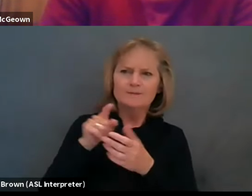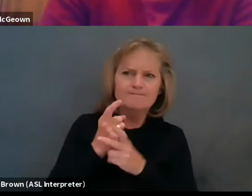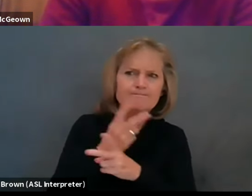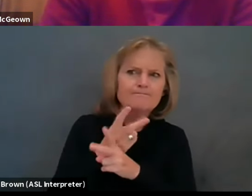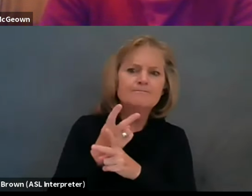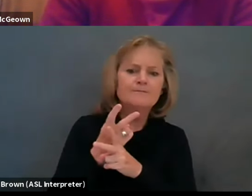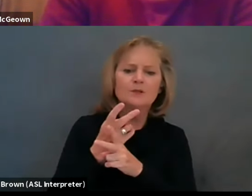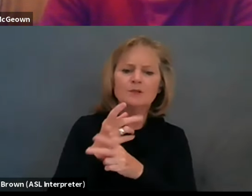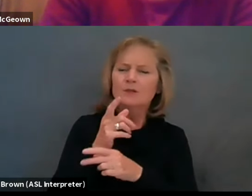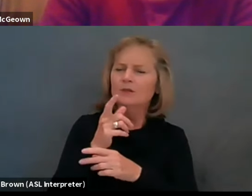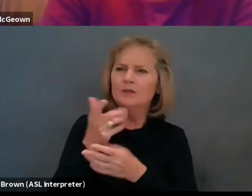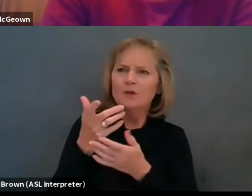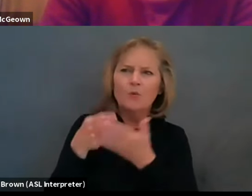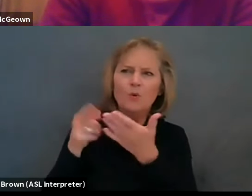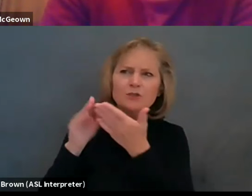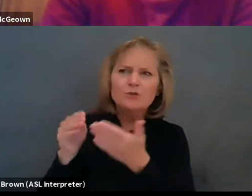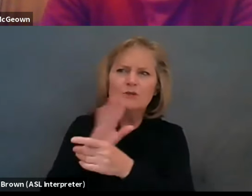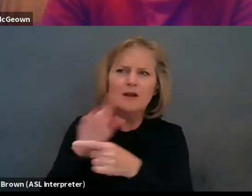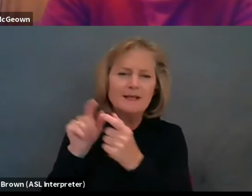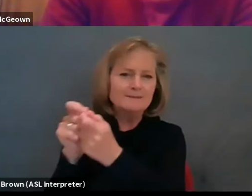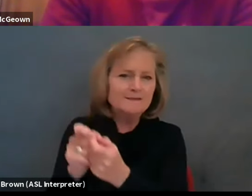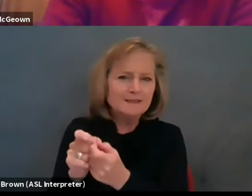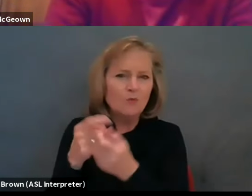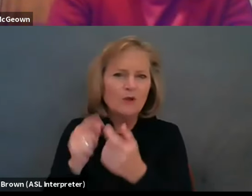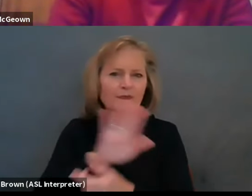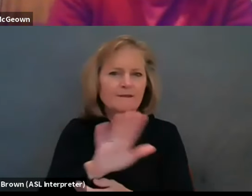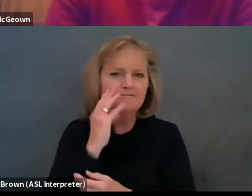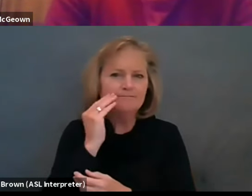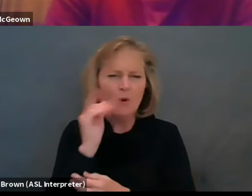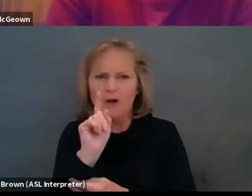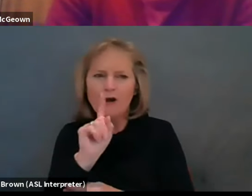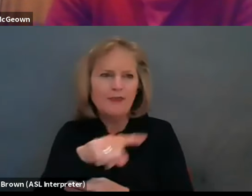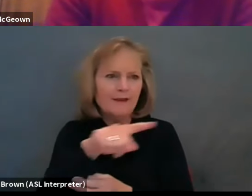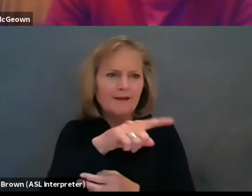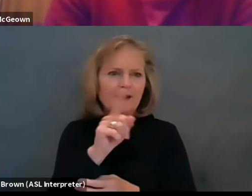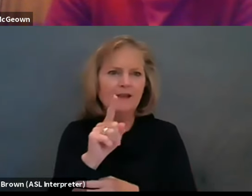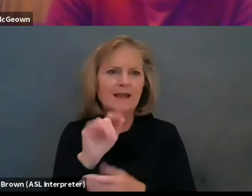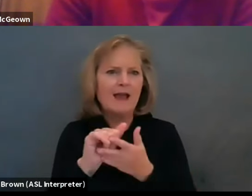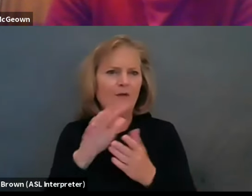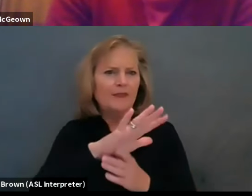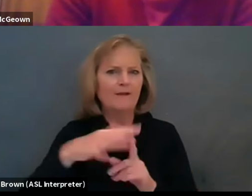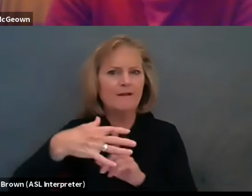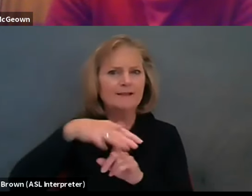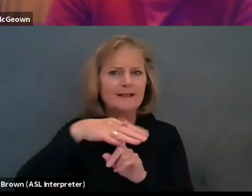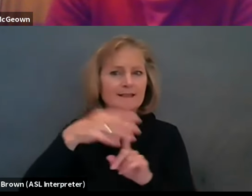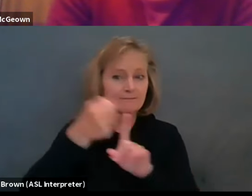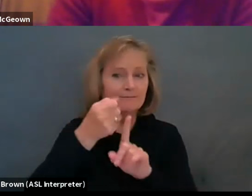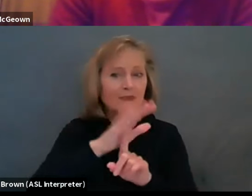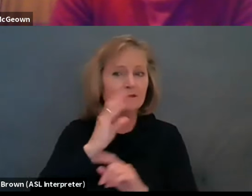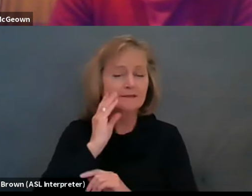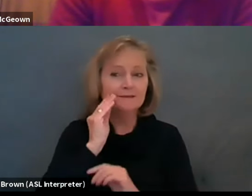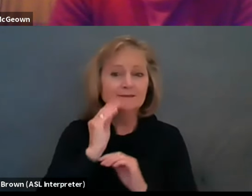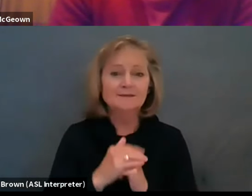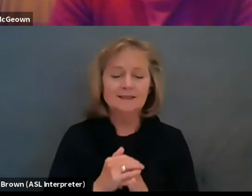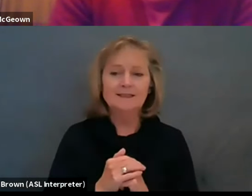what students are we talking about and what experiences, where are they, and how is that context affecting their experiences.